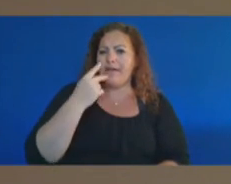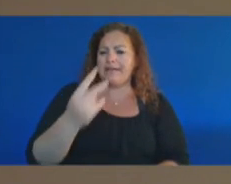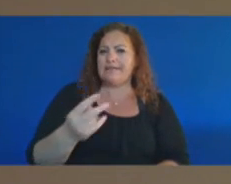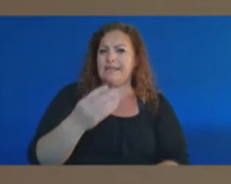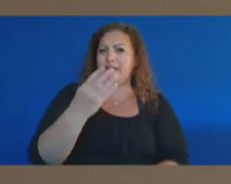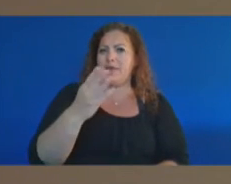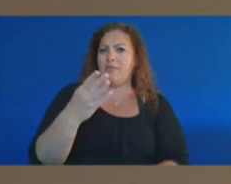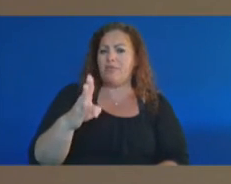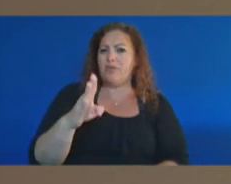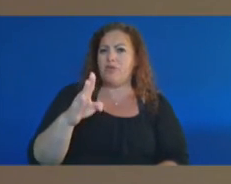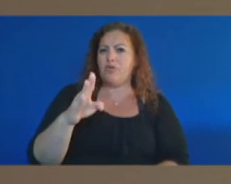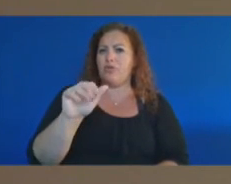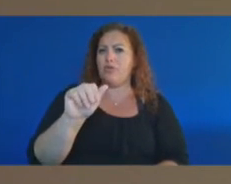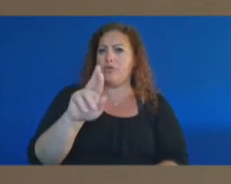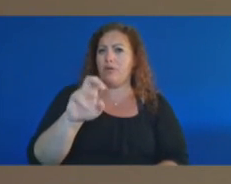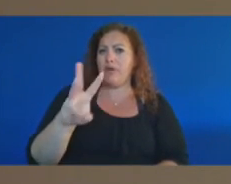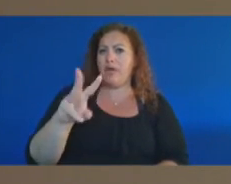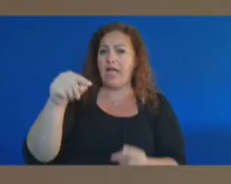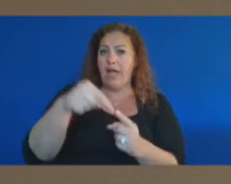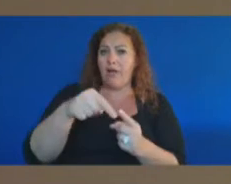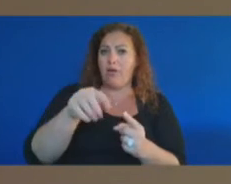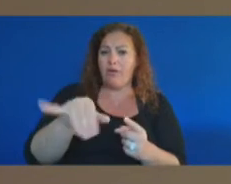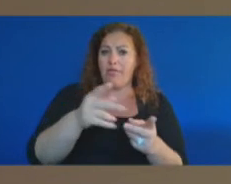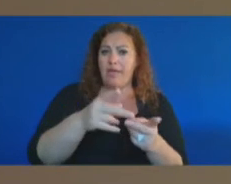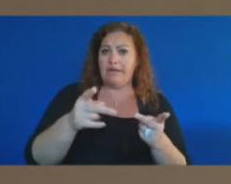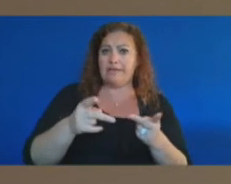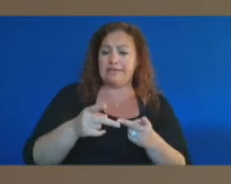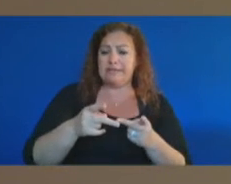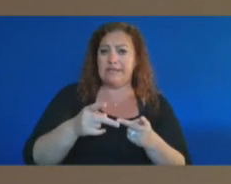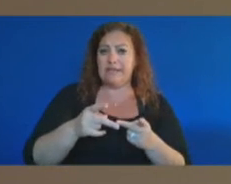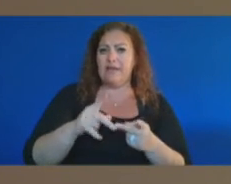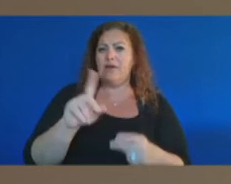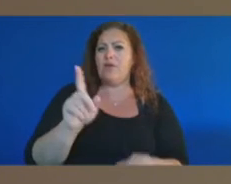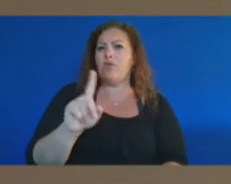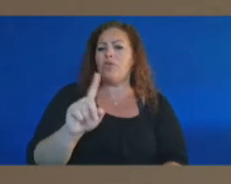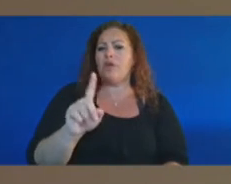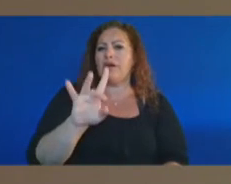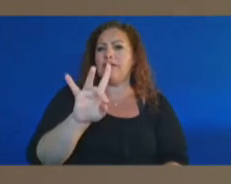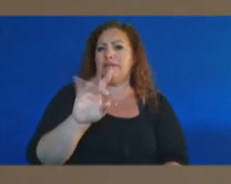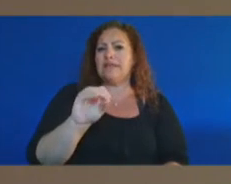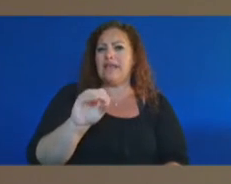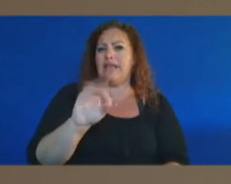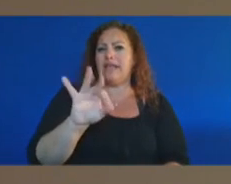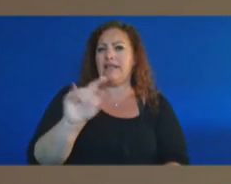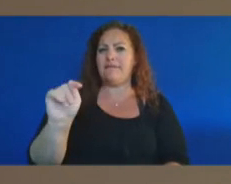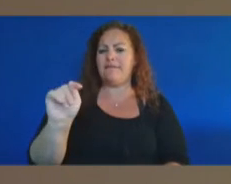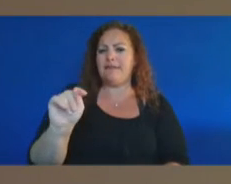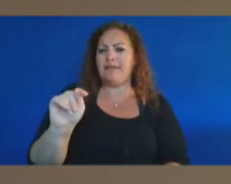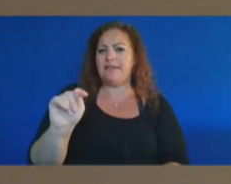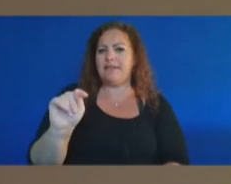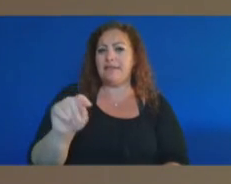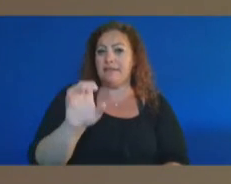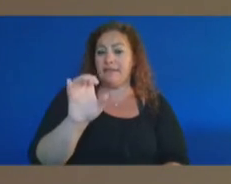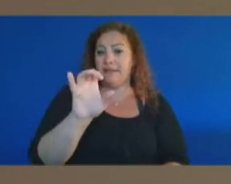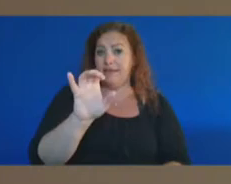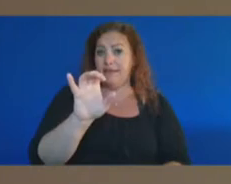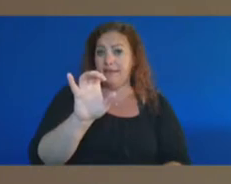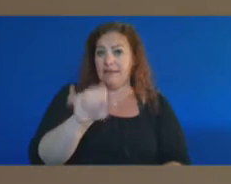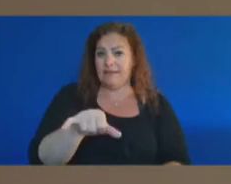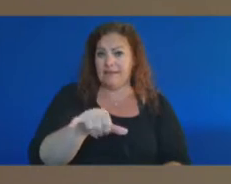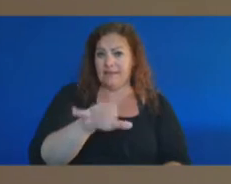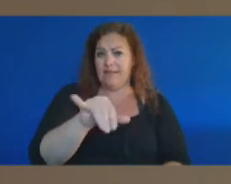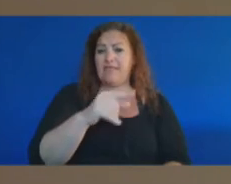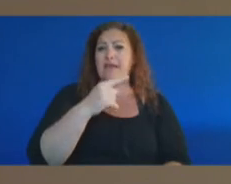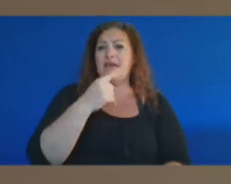is that's the site where is 80 ft uh is that that Bri building in the